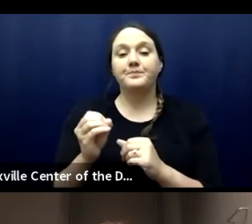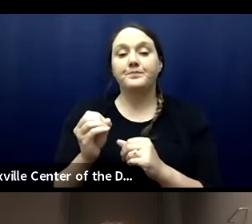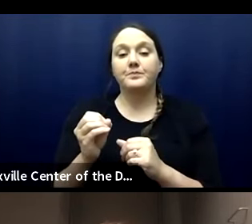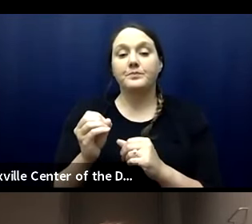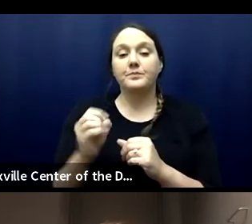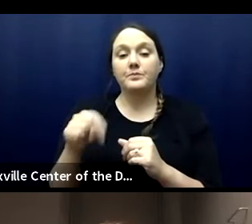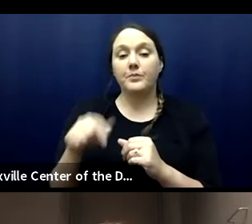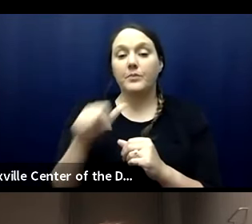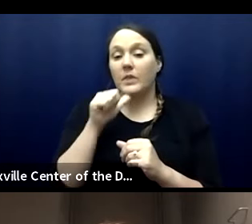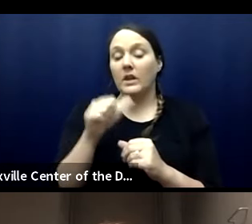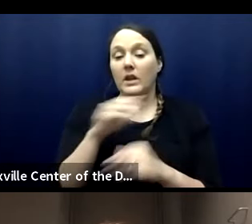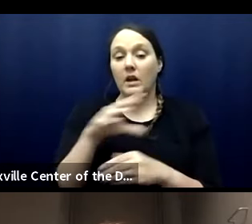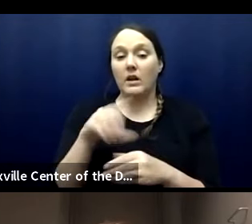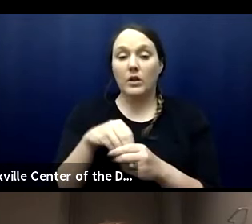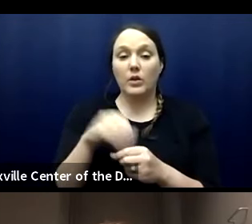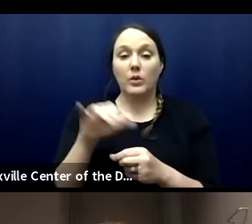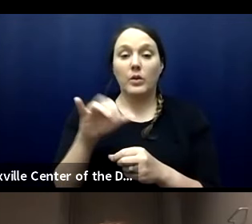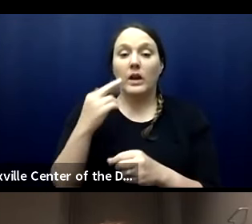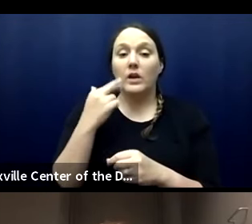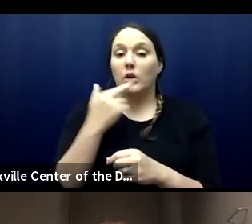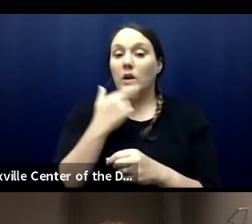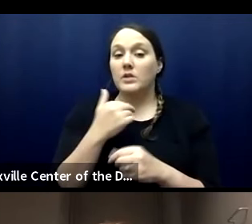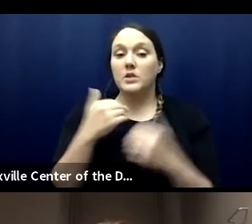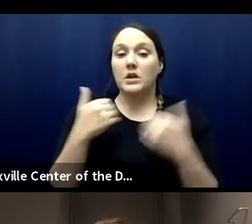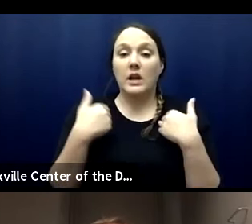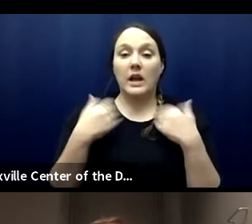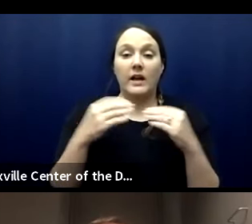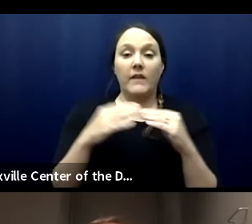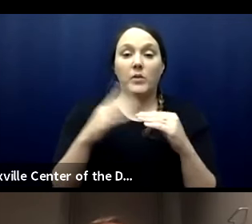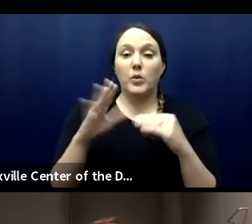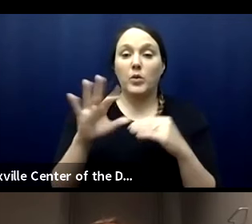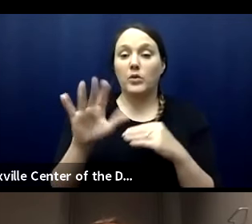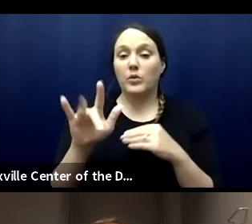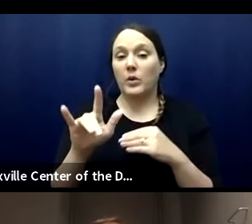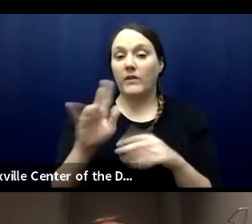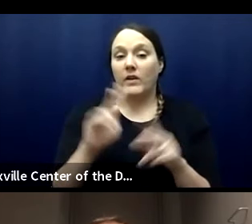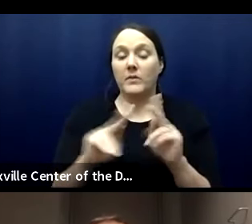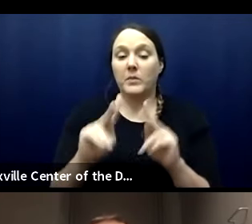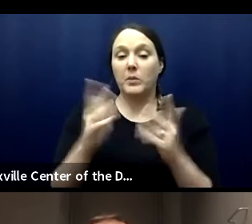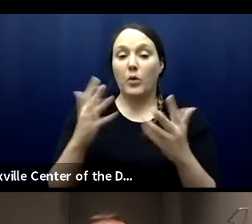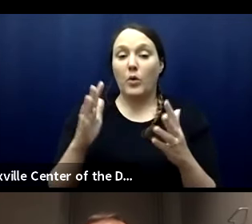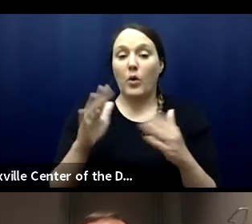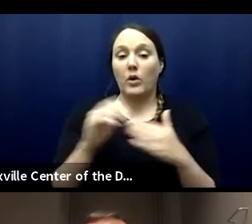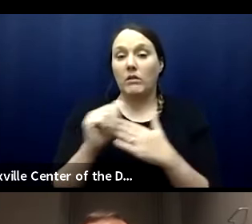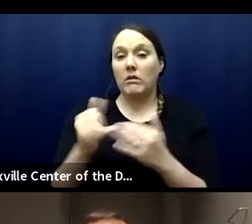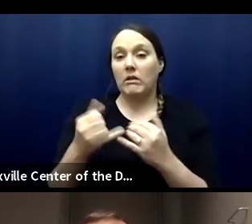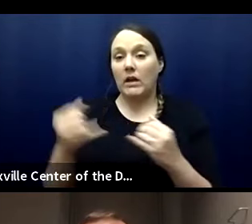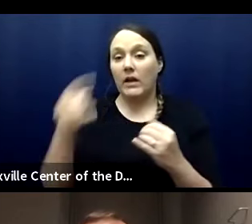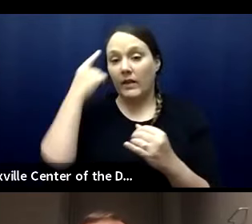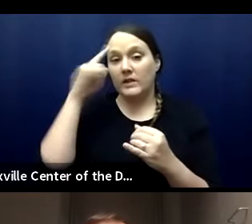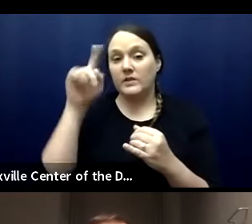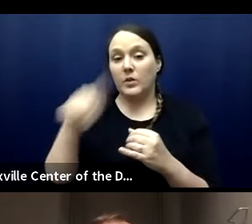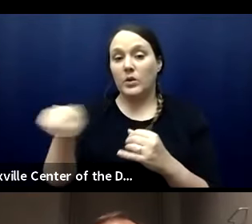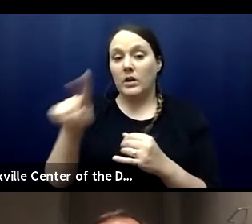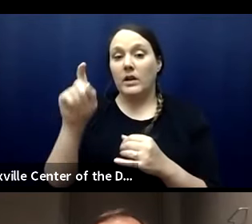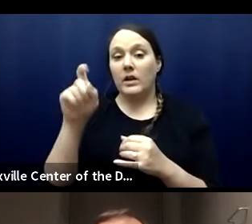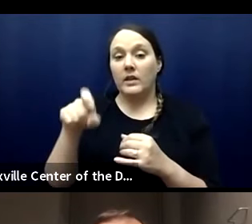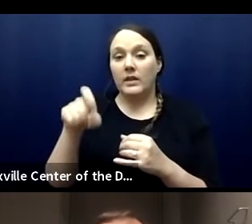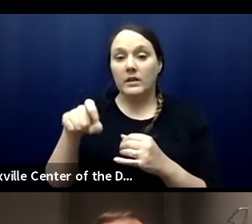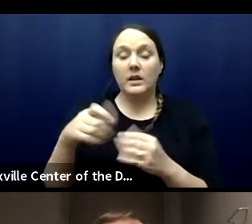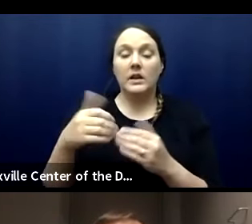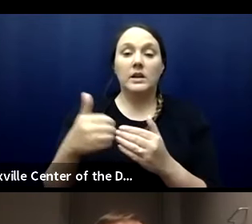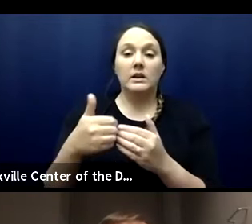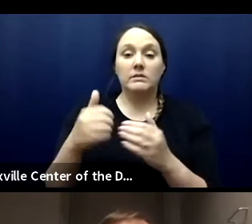This would not include like a restaurant that holds more than 25 people, because there are already guidelines for, you know, they have to have the table spaced